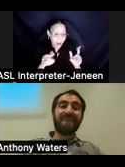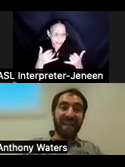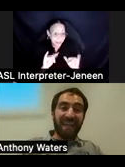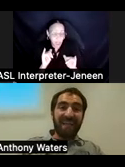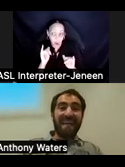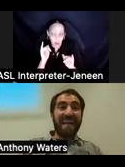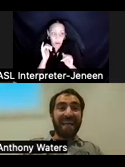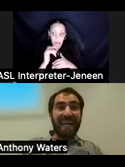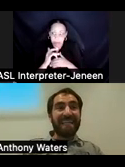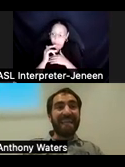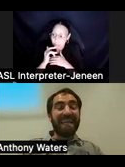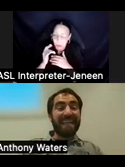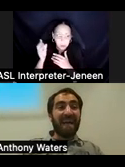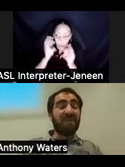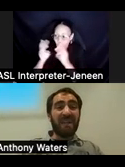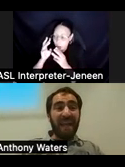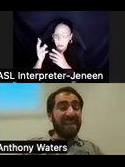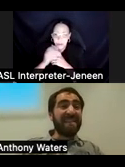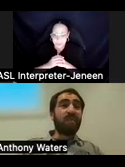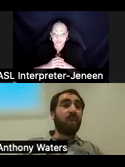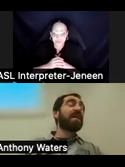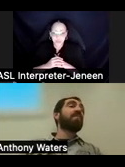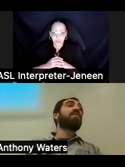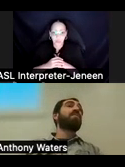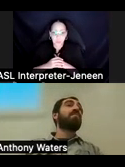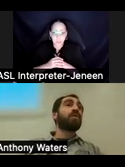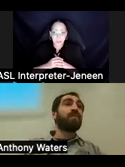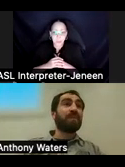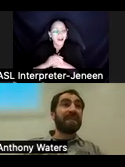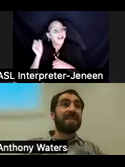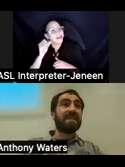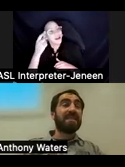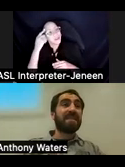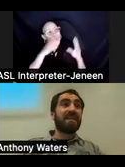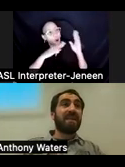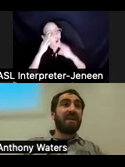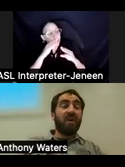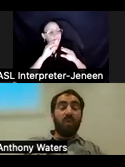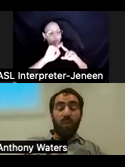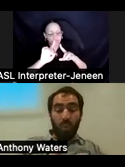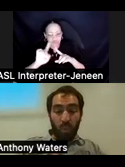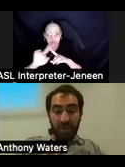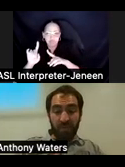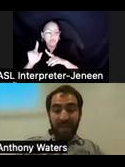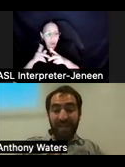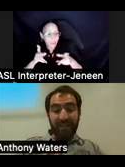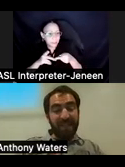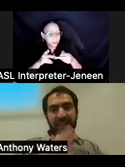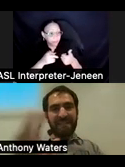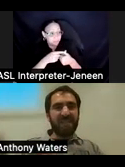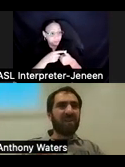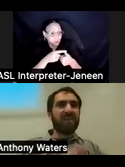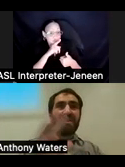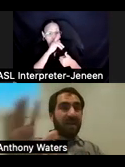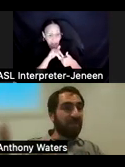Mm-hmm. Yeah, and I think that worry comes from multiple places. One reality,